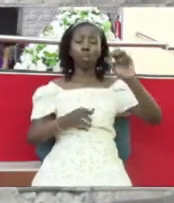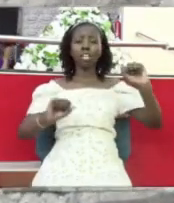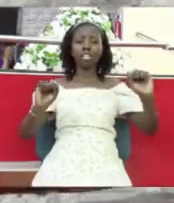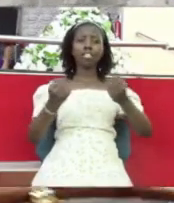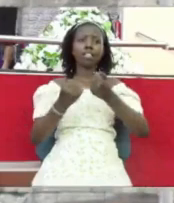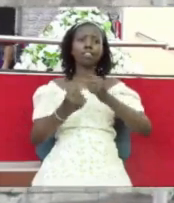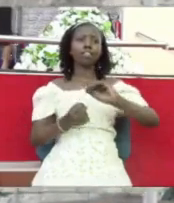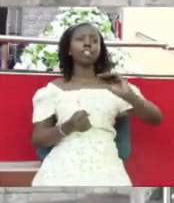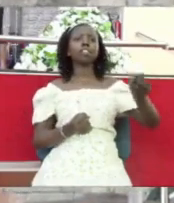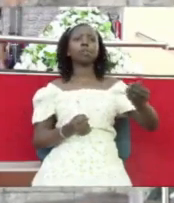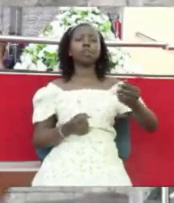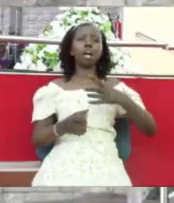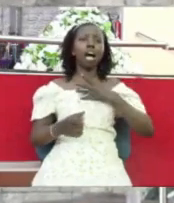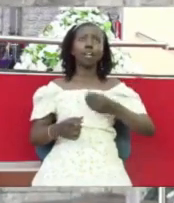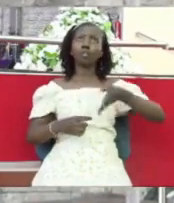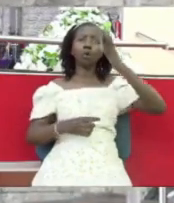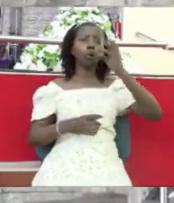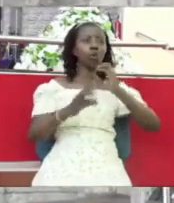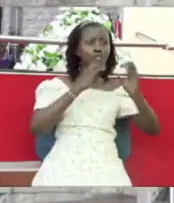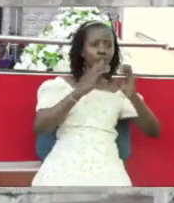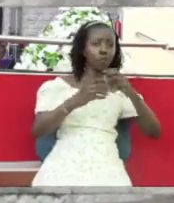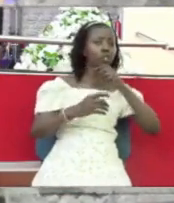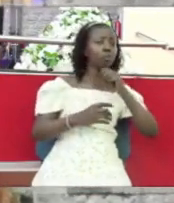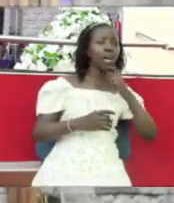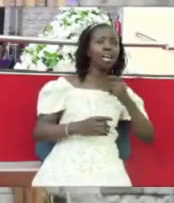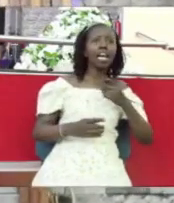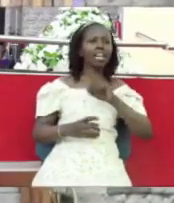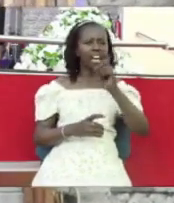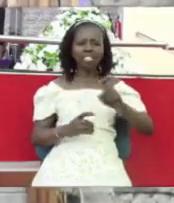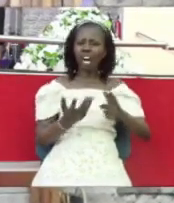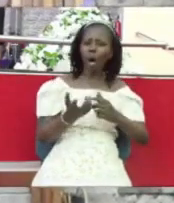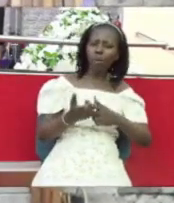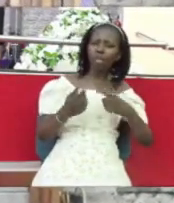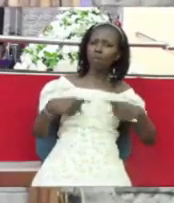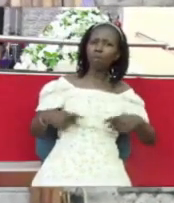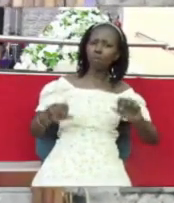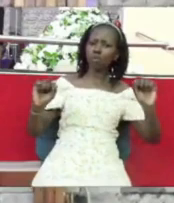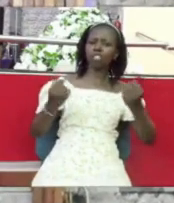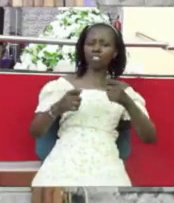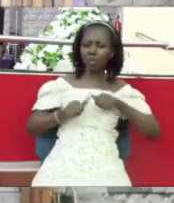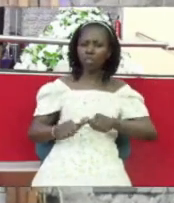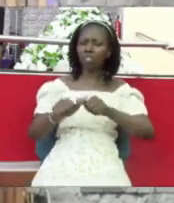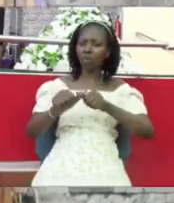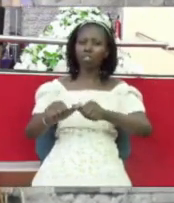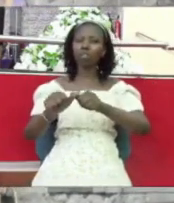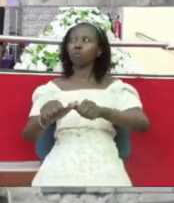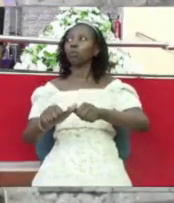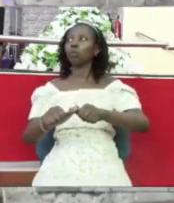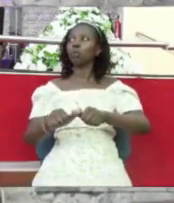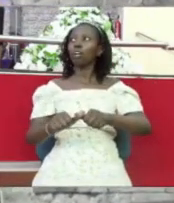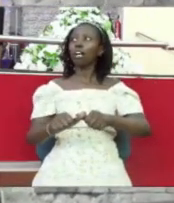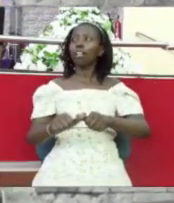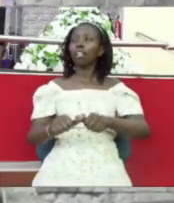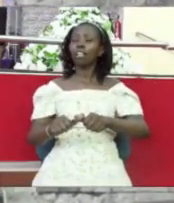And God engaged him and said, oh, let's do this. Yeah, how many people do you think are there? And then they continued and they went on and on until he got to a place